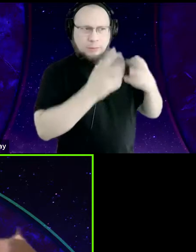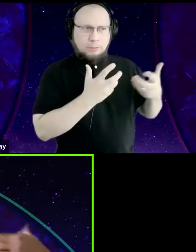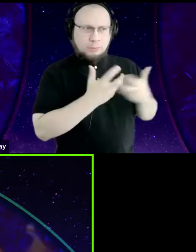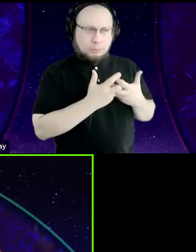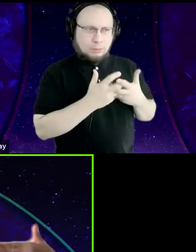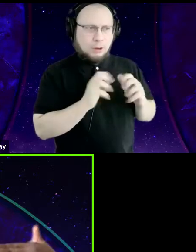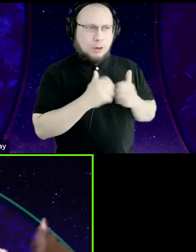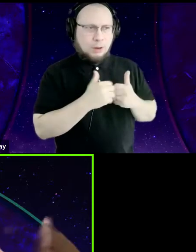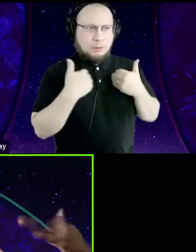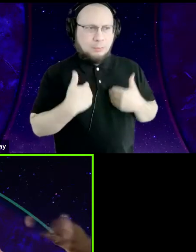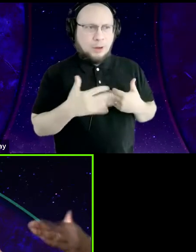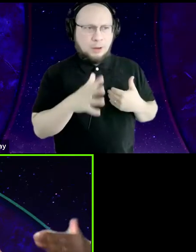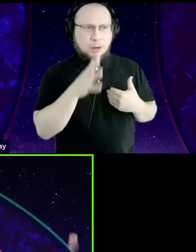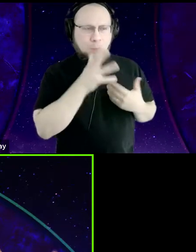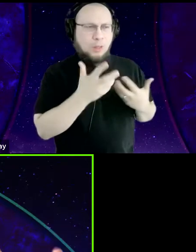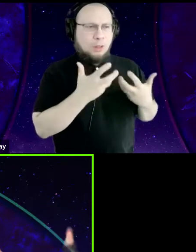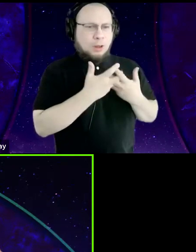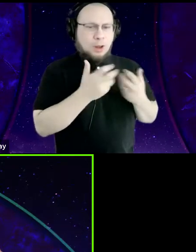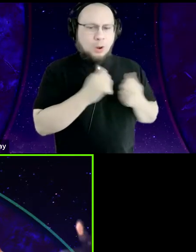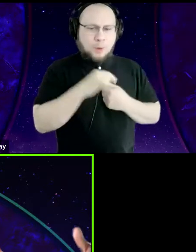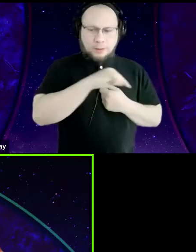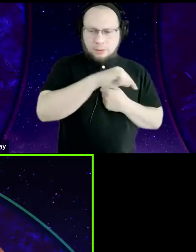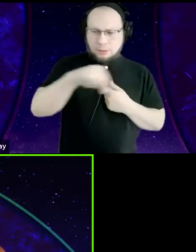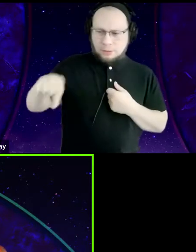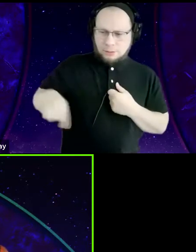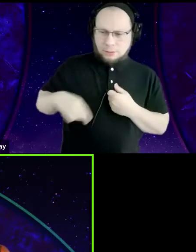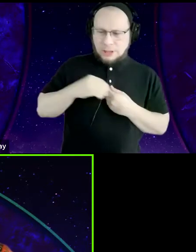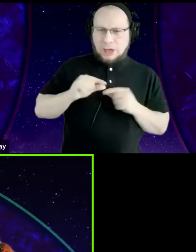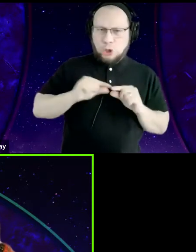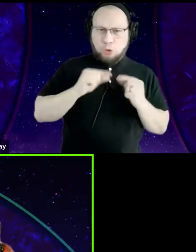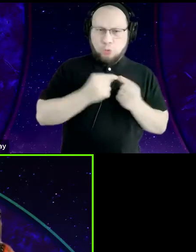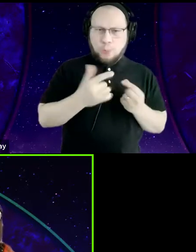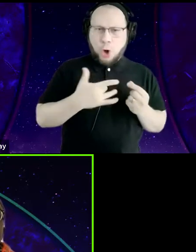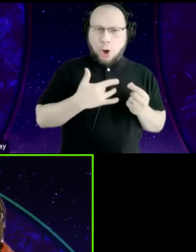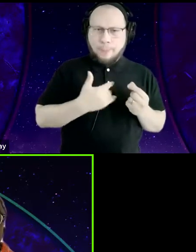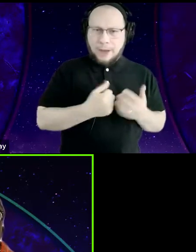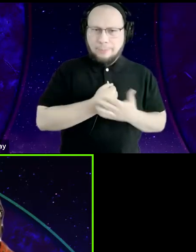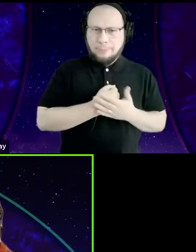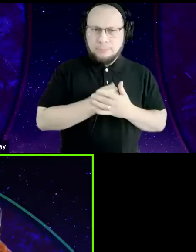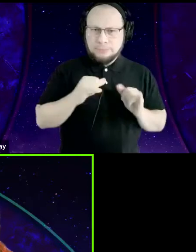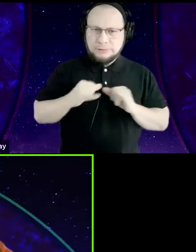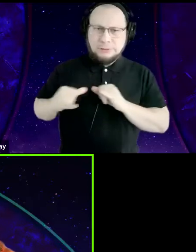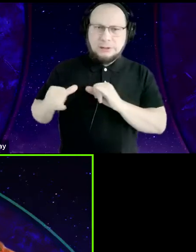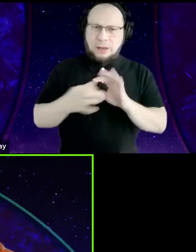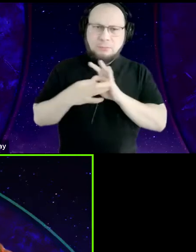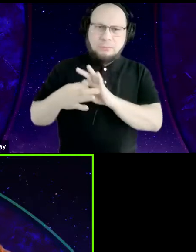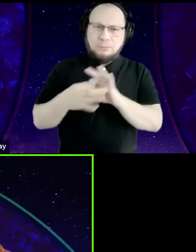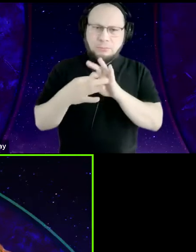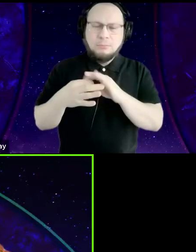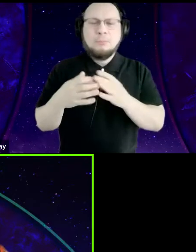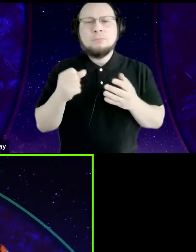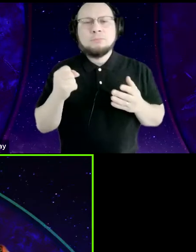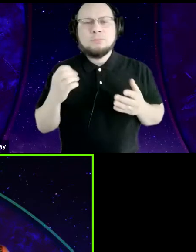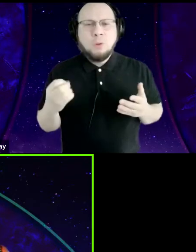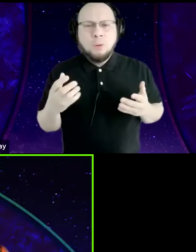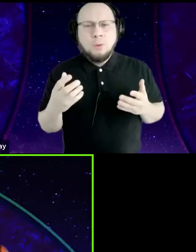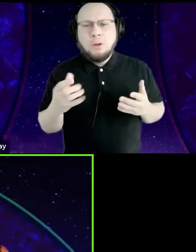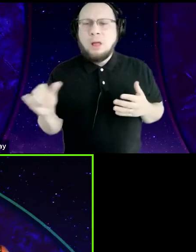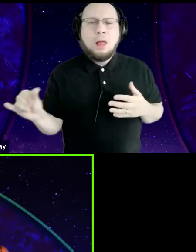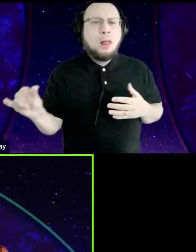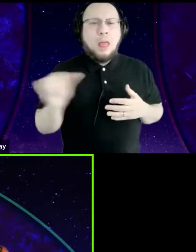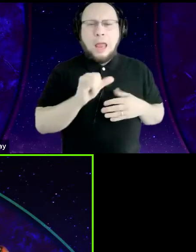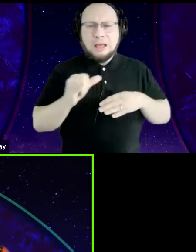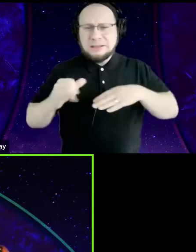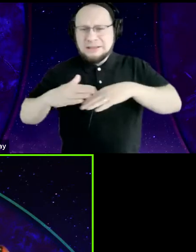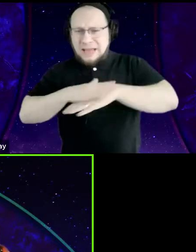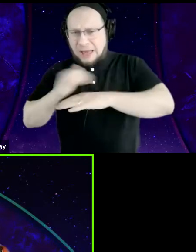body is acclimating to the other heartbeats of the people that are in your party as you're traveling through the wilderness. And so just like on stage and just